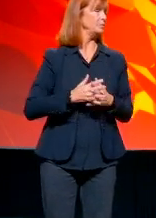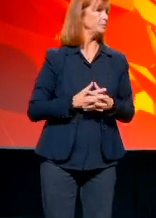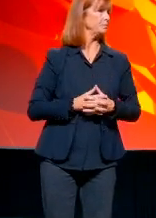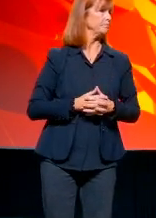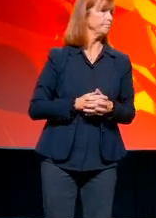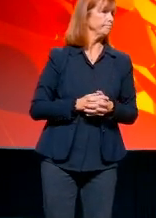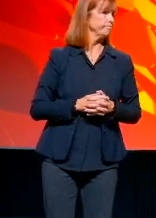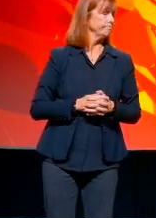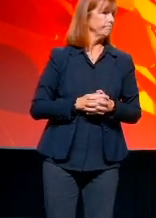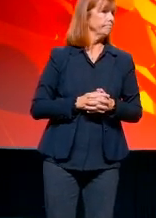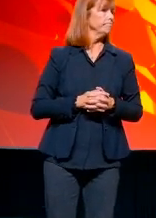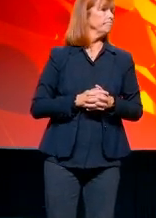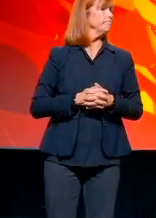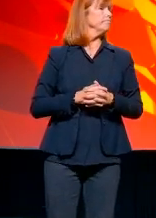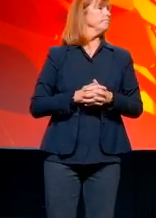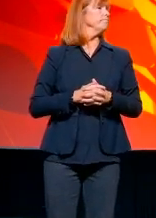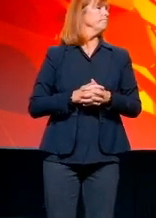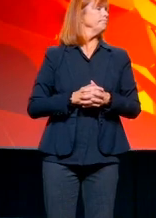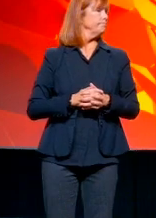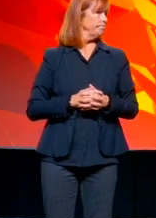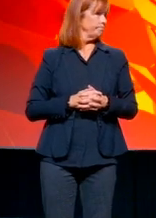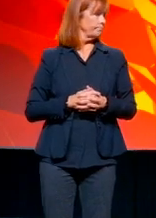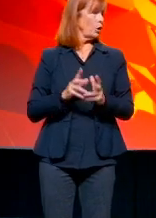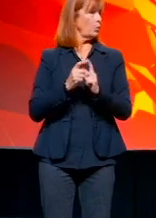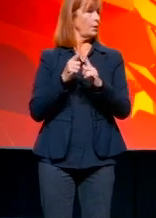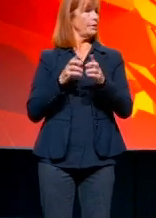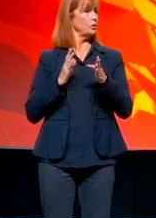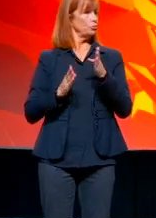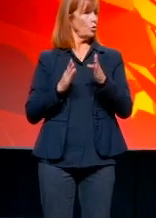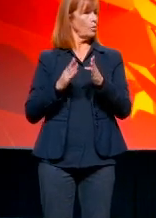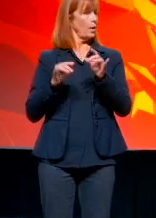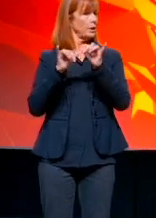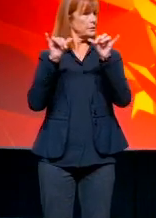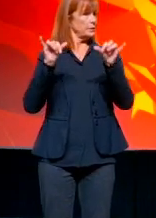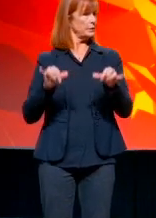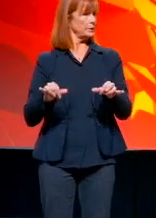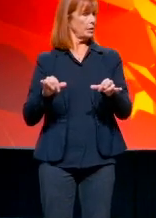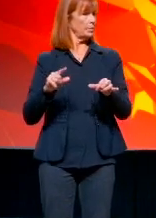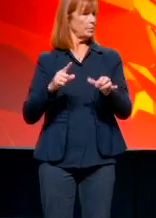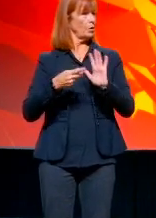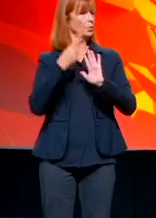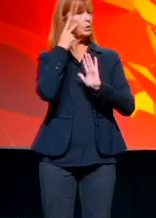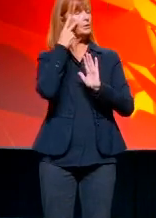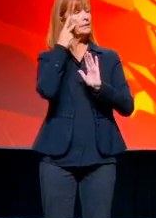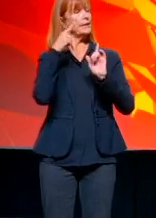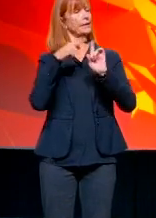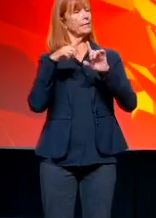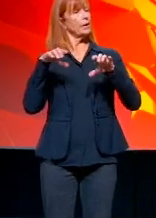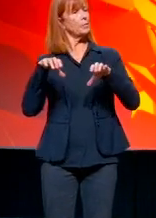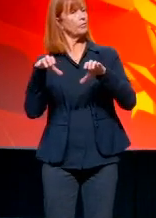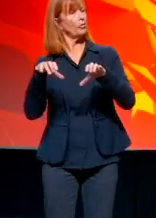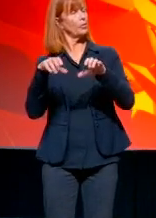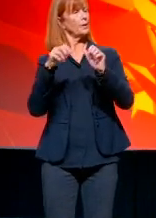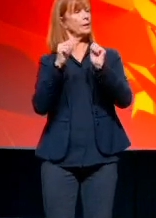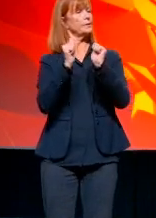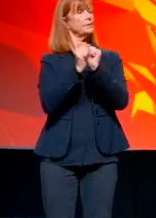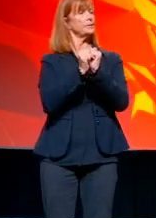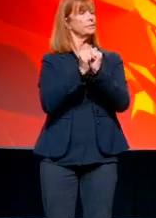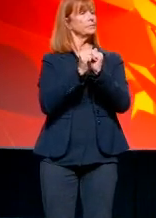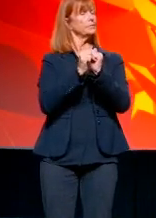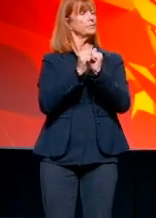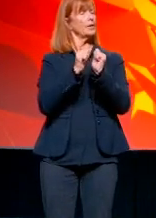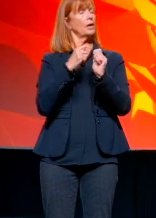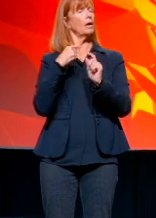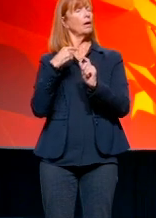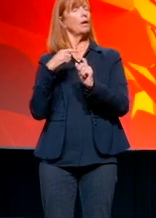Okay, so with this kind of system, so we showed that so both the performance of the combined human-robot team and also the autonomous policy